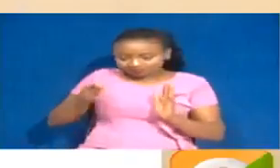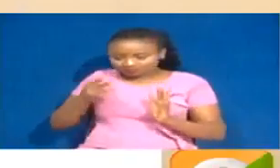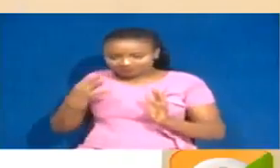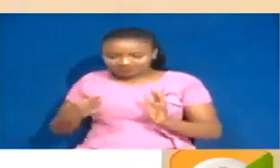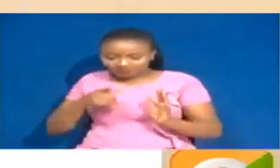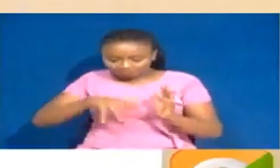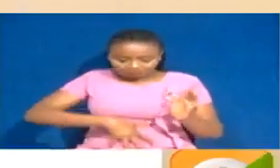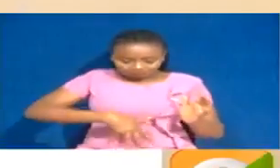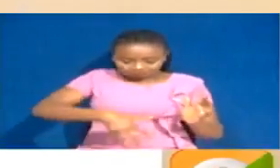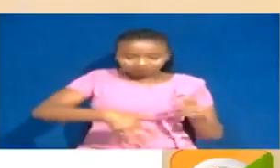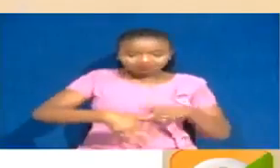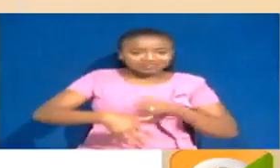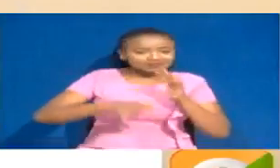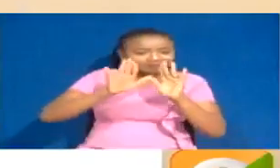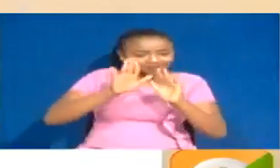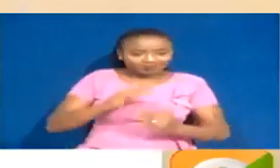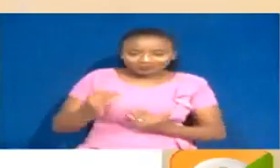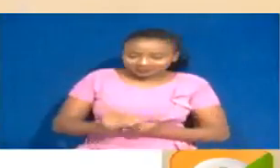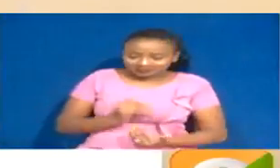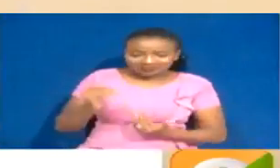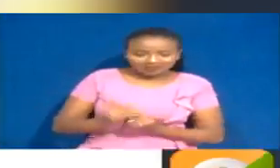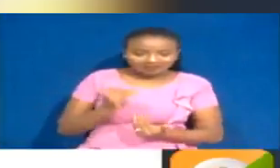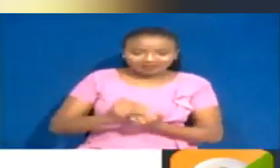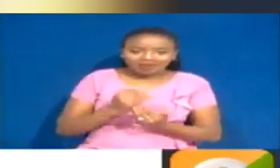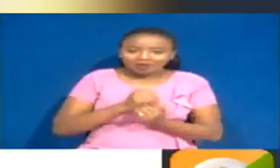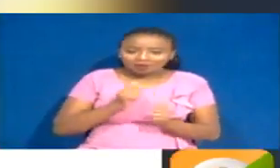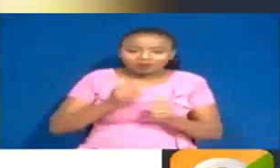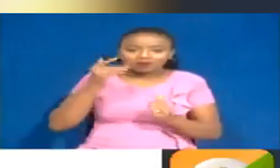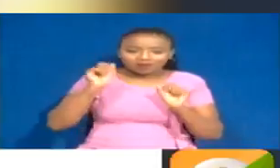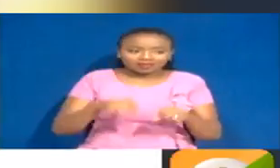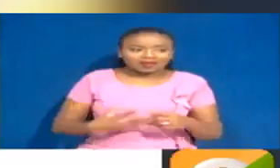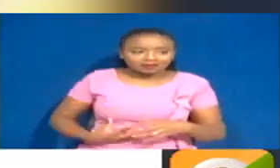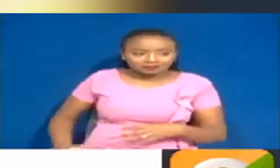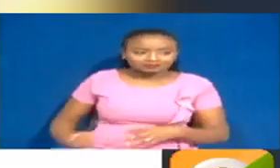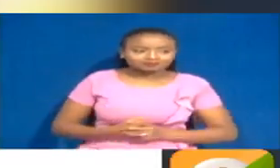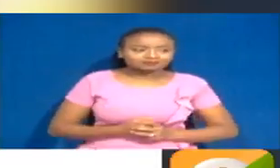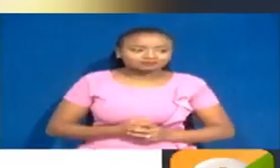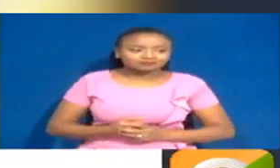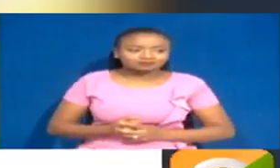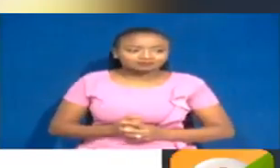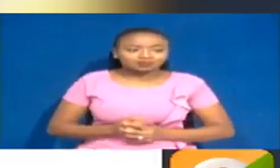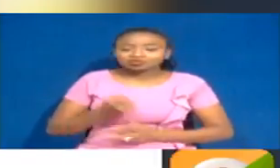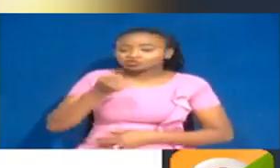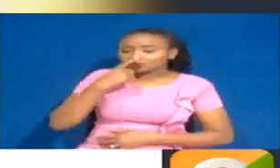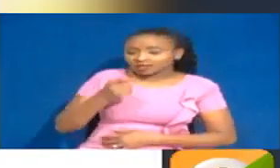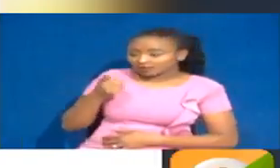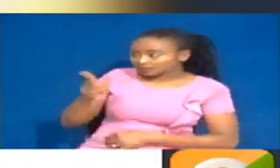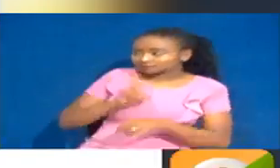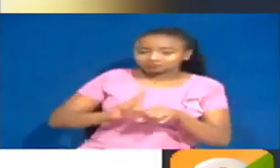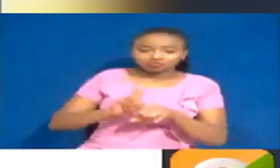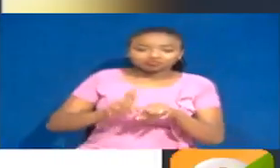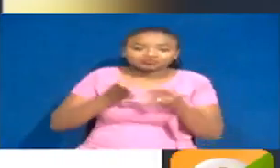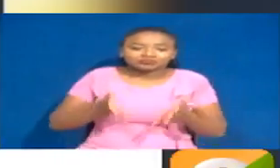easier for a mother to miscarry. The drug in use now to treat malaria in pregnant women